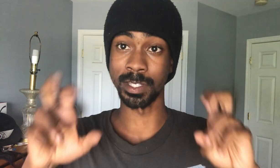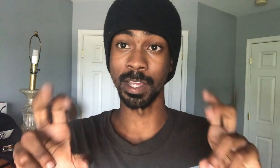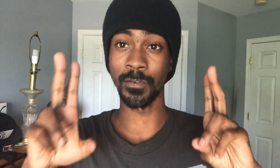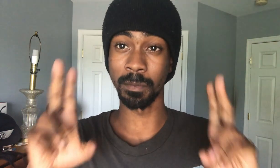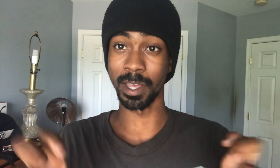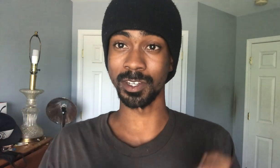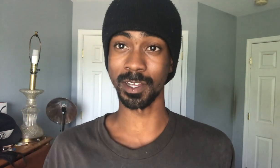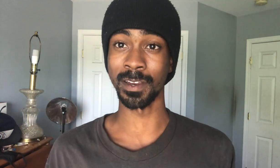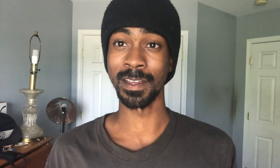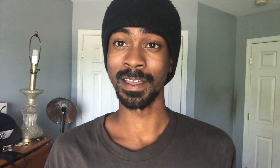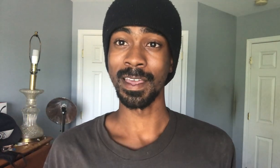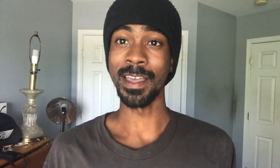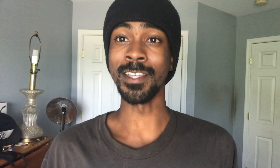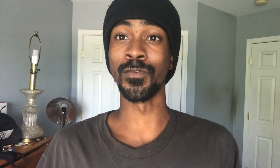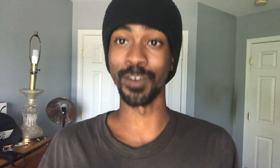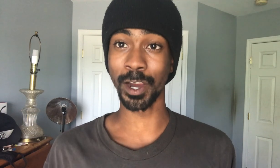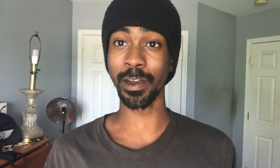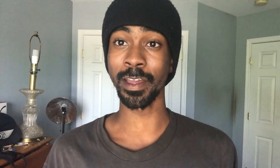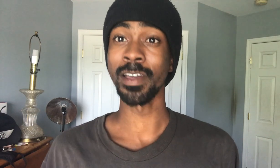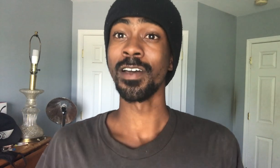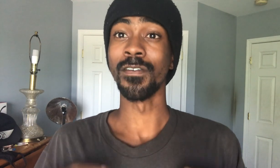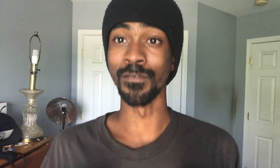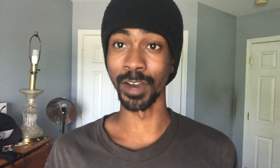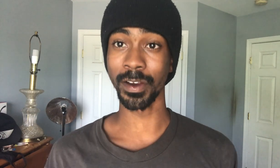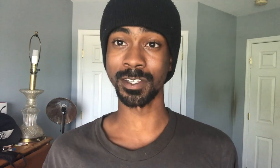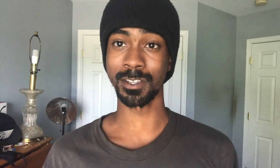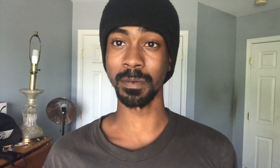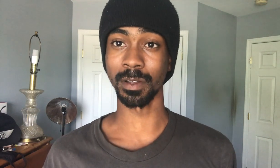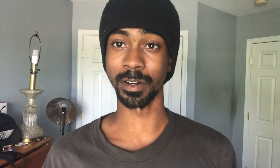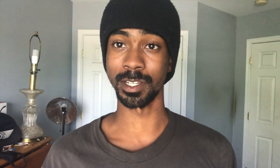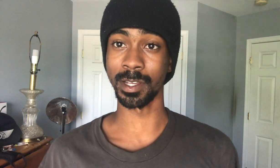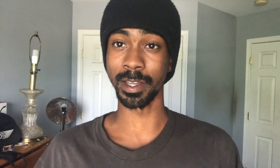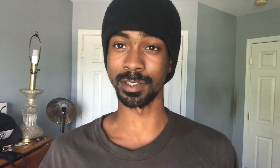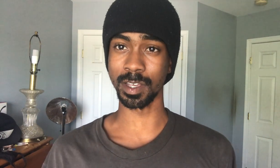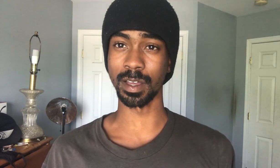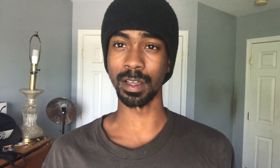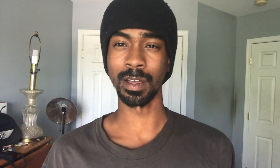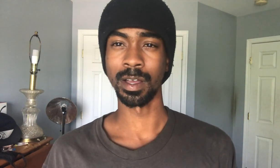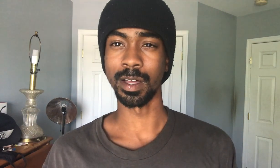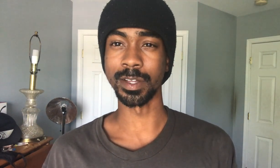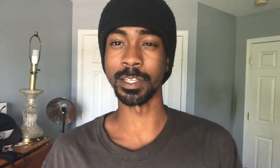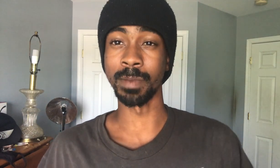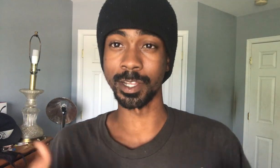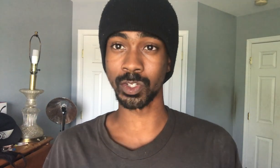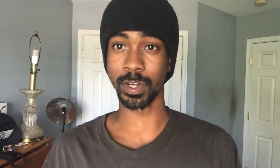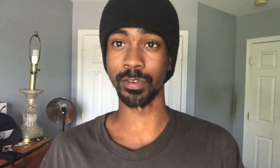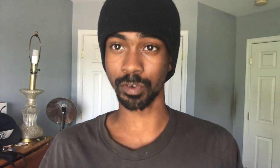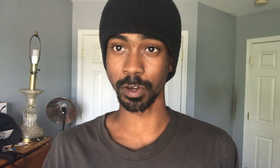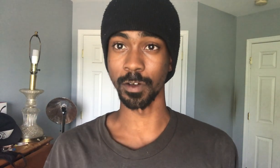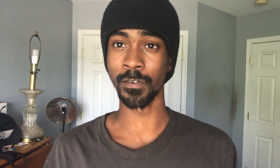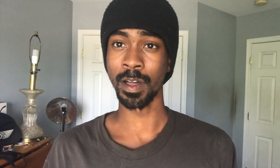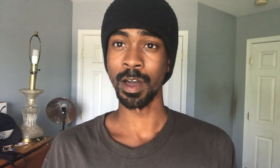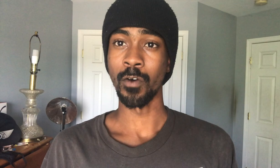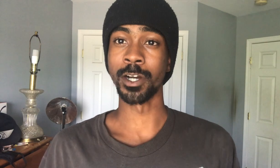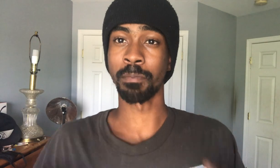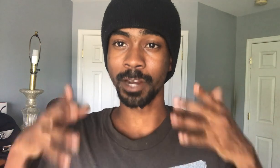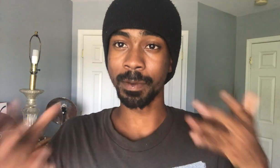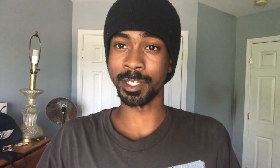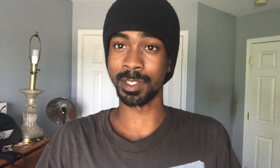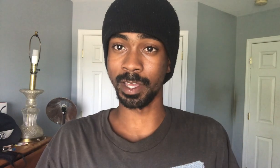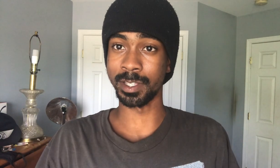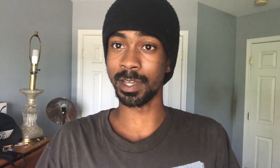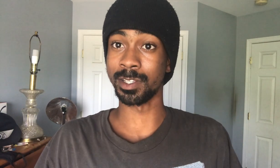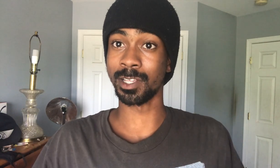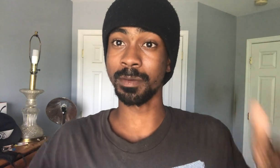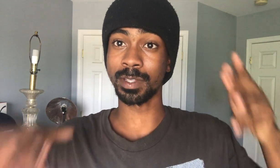consider misinformation is very, very similar to the idea of the Ministry of Truth, which pretty